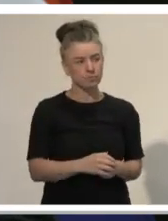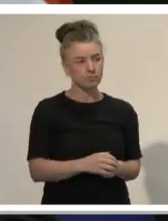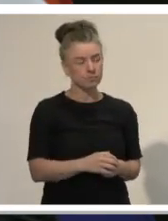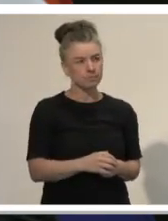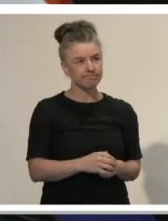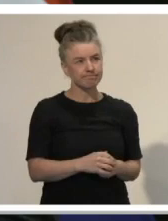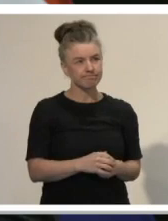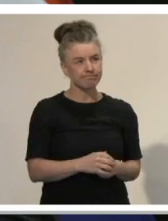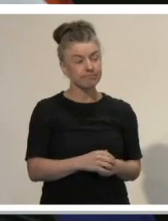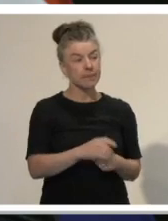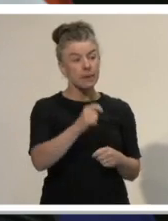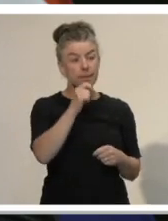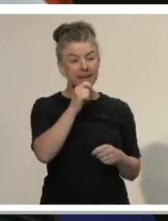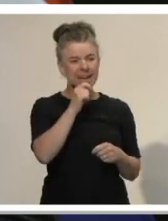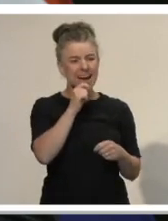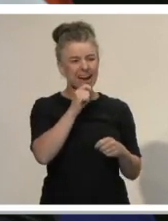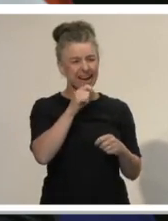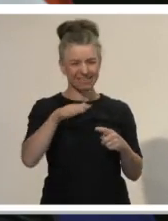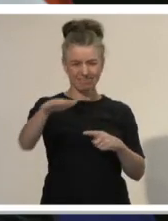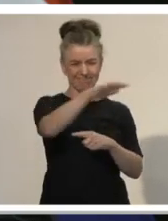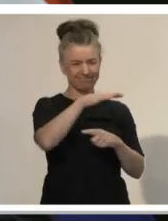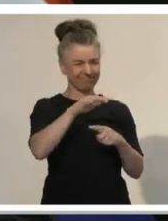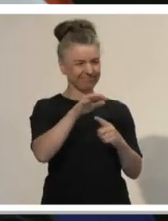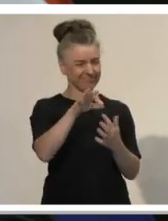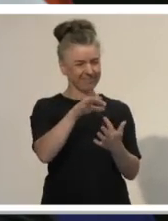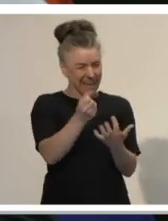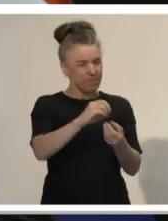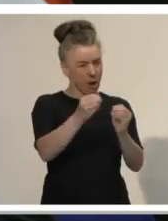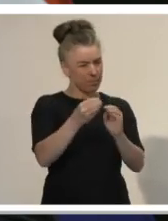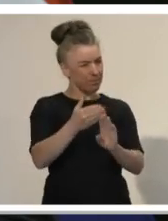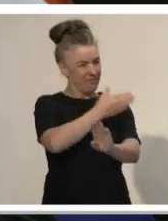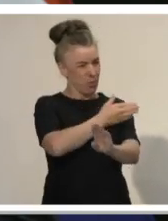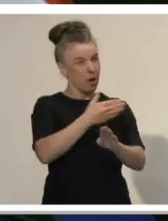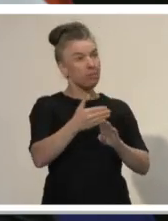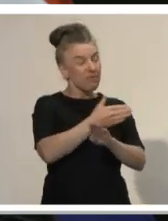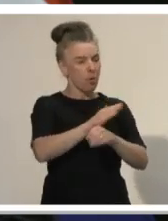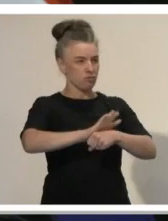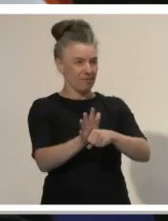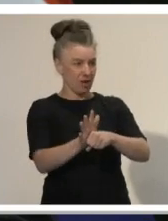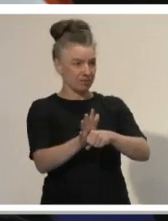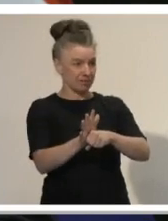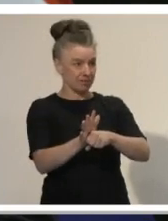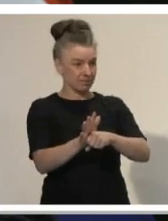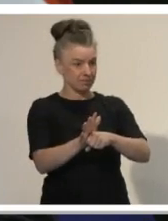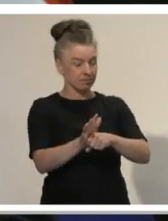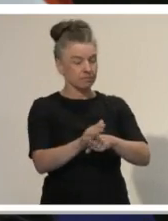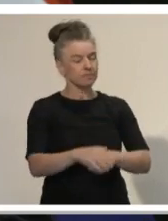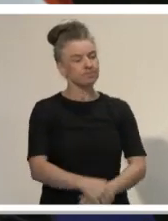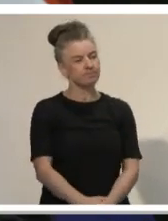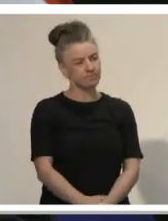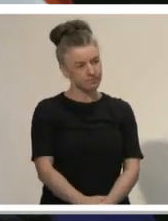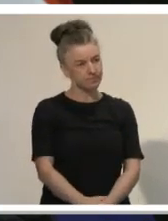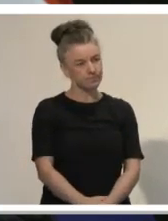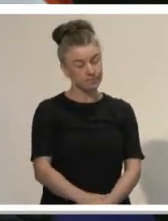of the media sector, which were present before COVID, that we want to make sure are addressed when we take a look